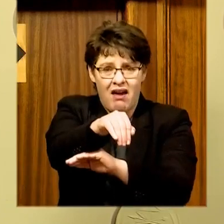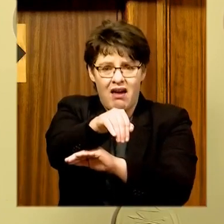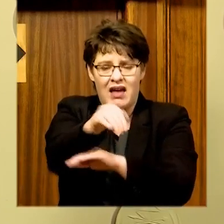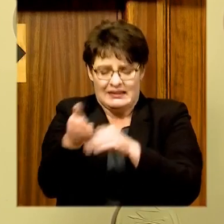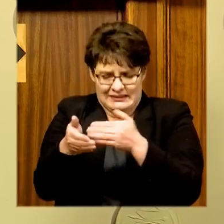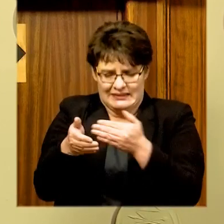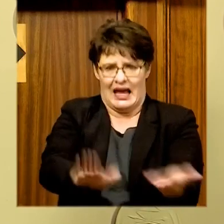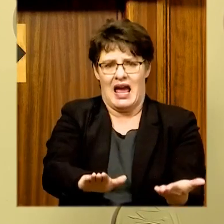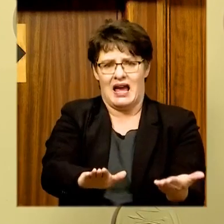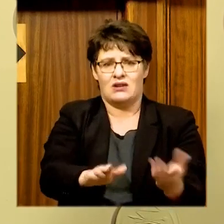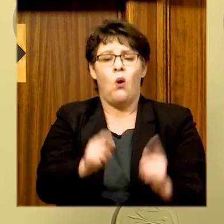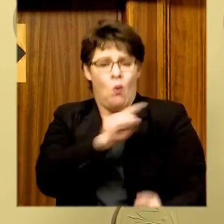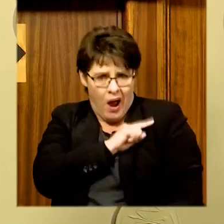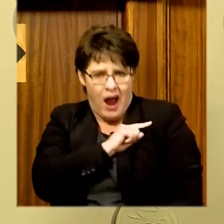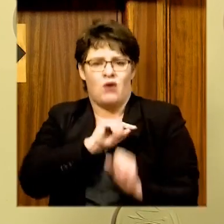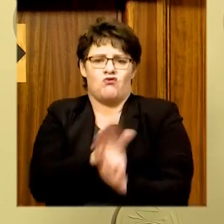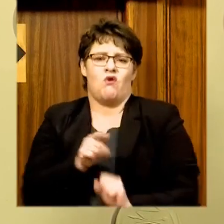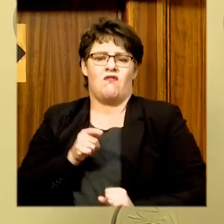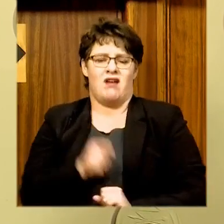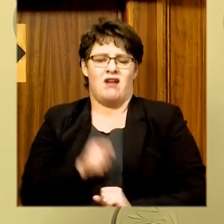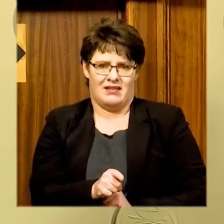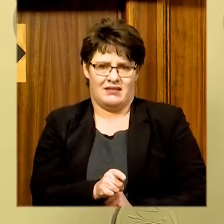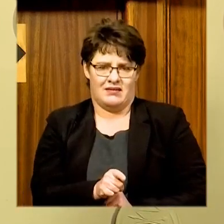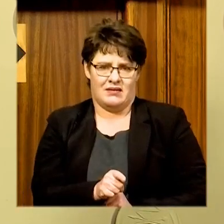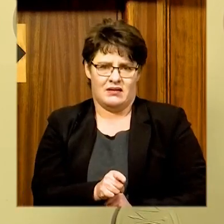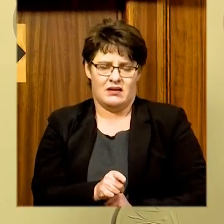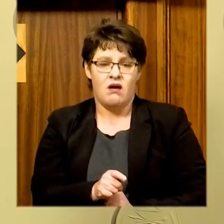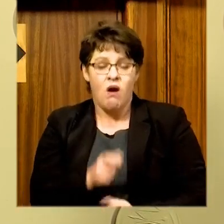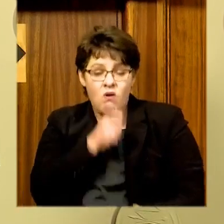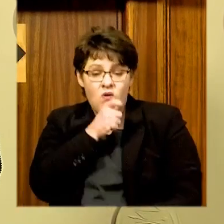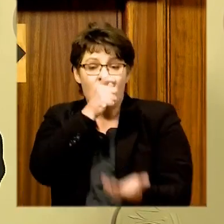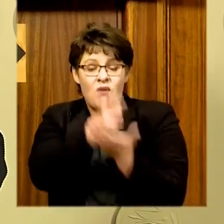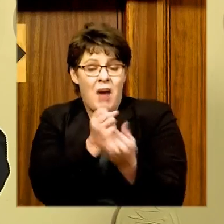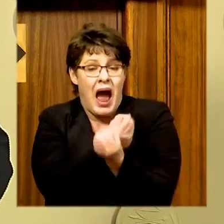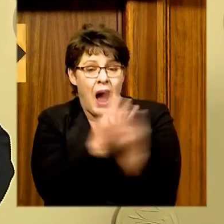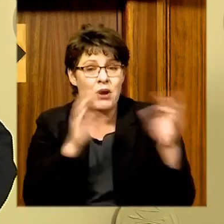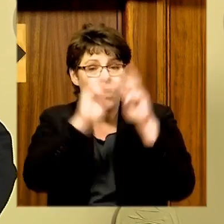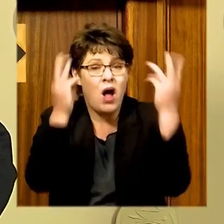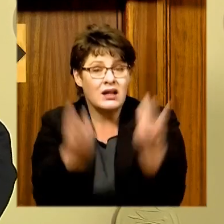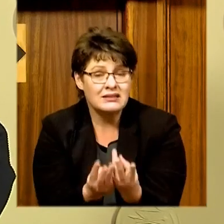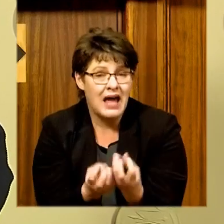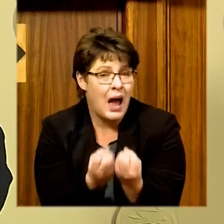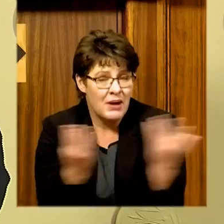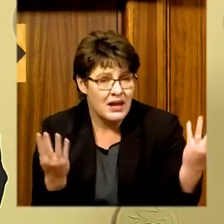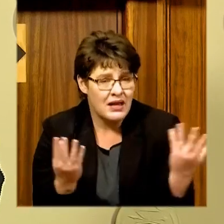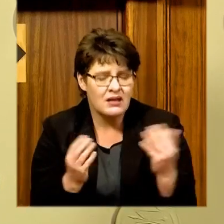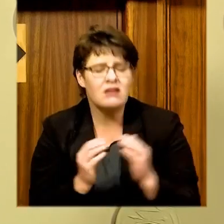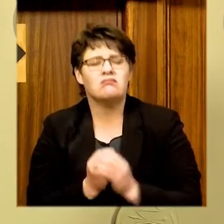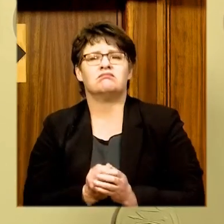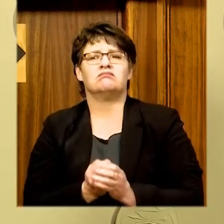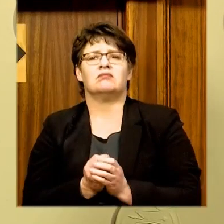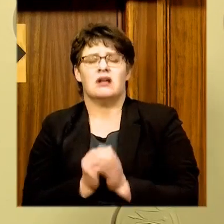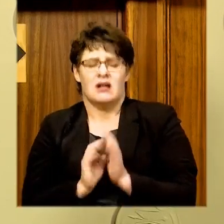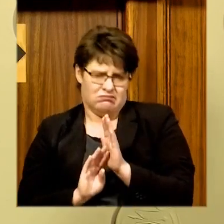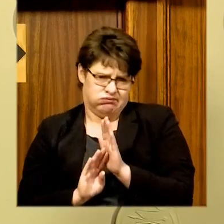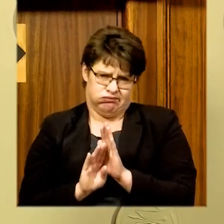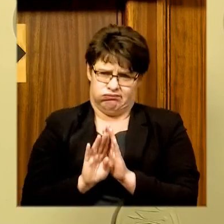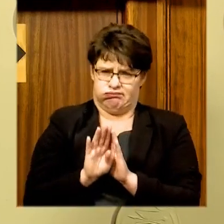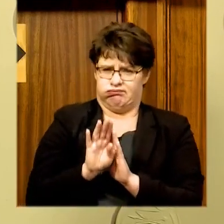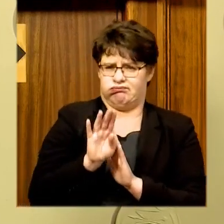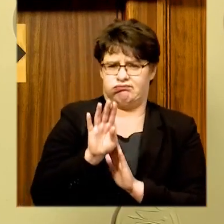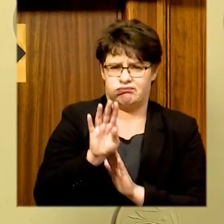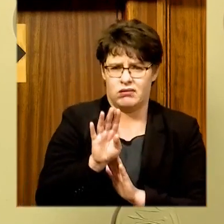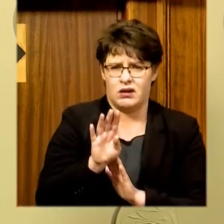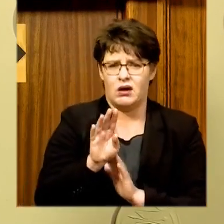world, and the total confirmed cases across the world has now grown rapidly to more